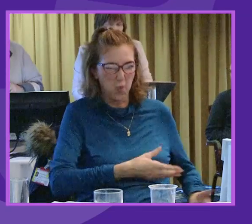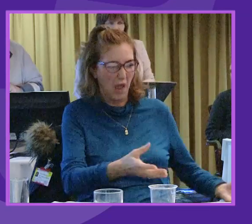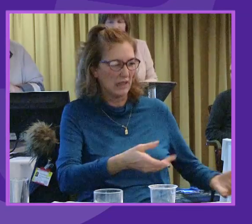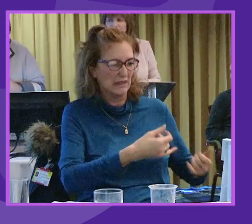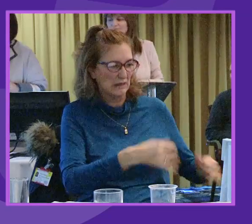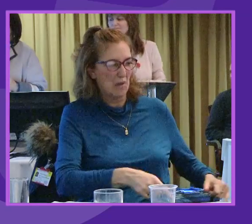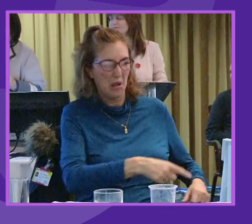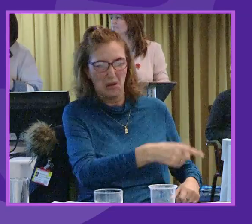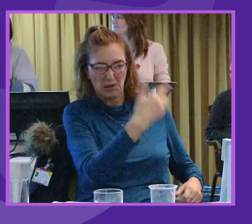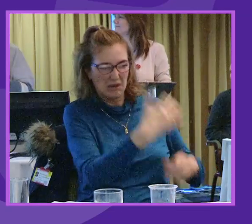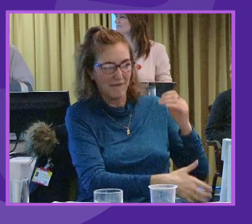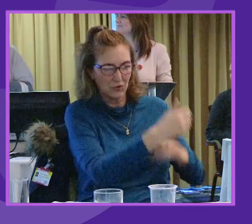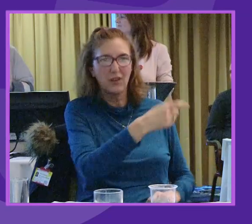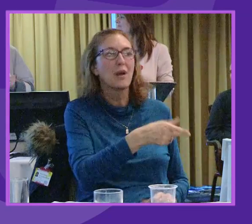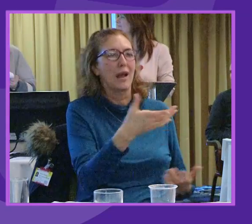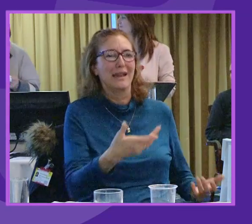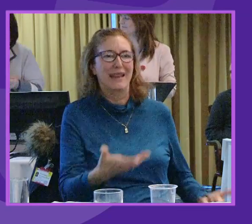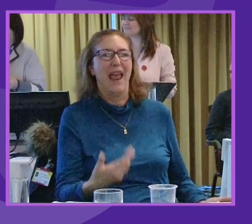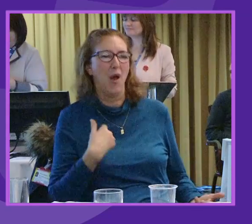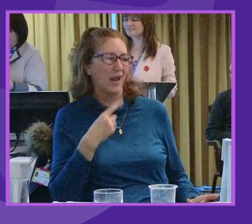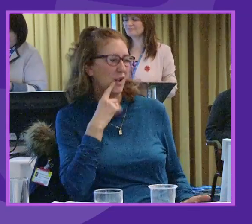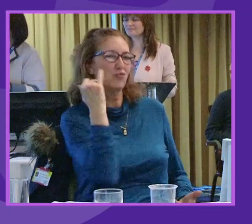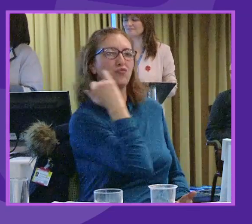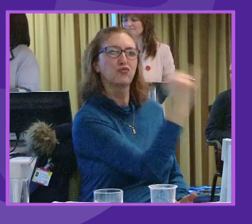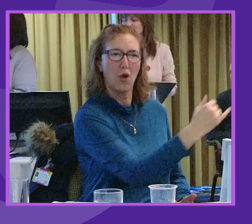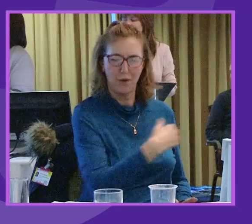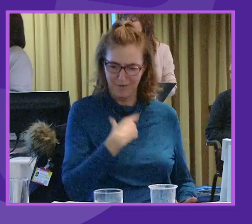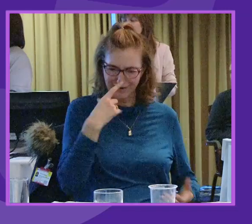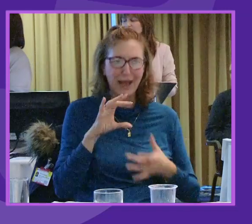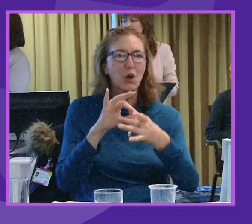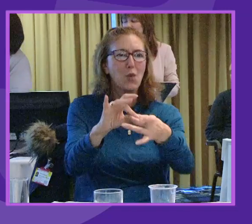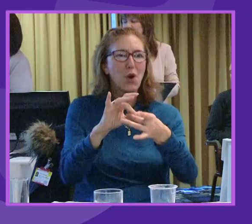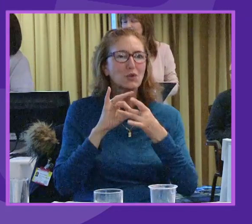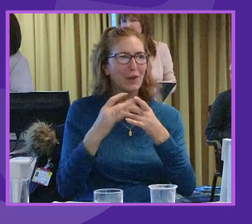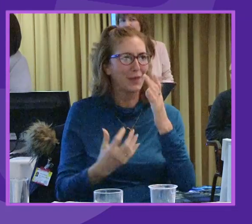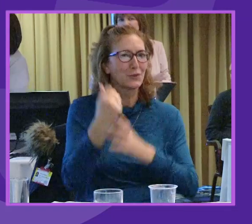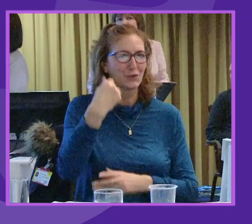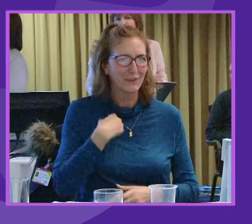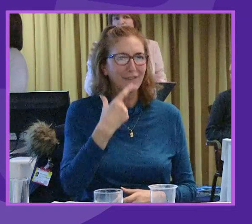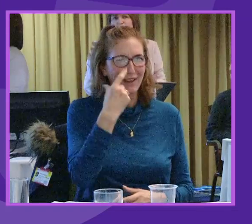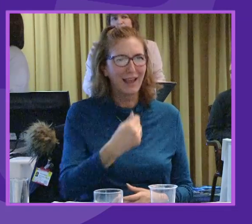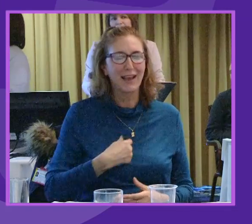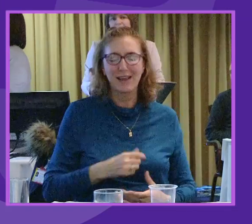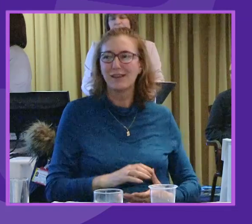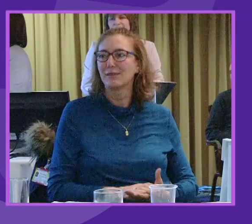give you any use. Well, you know what? They were wrong. We can work together.